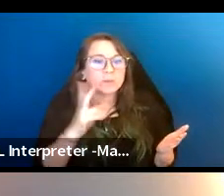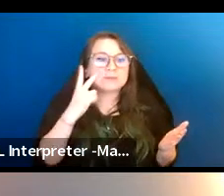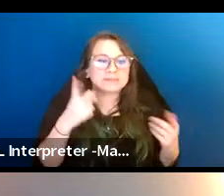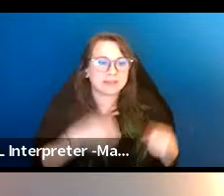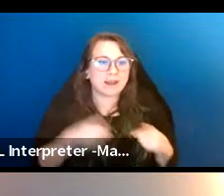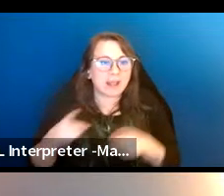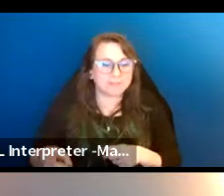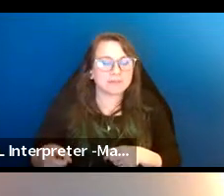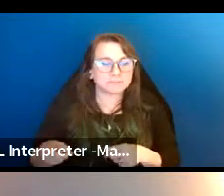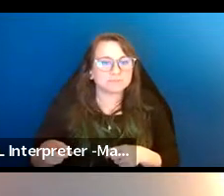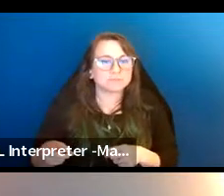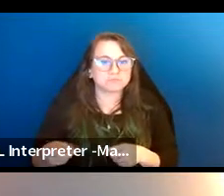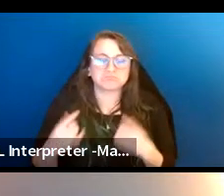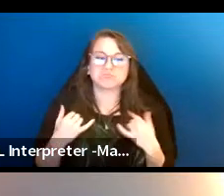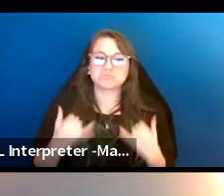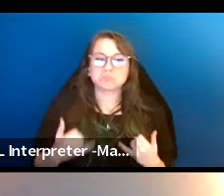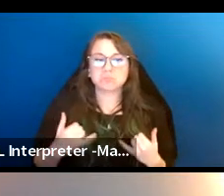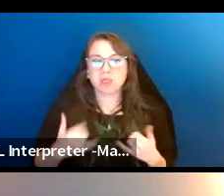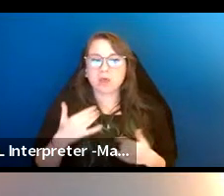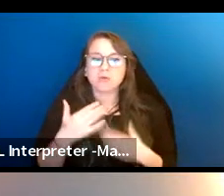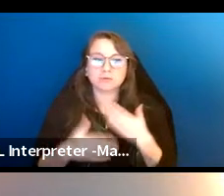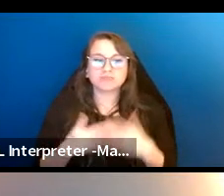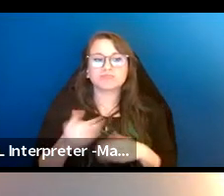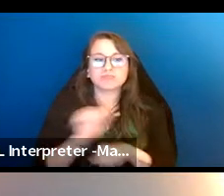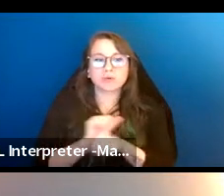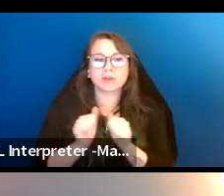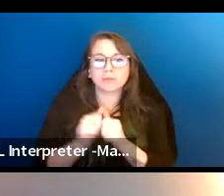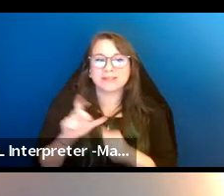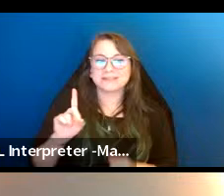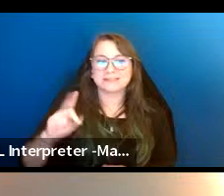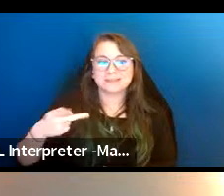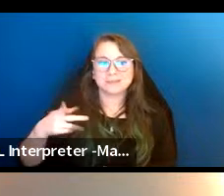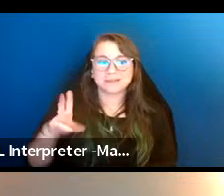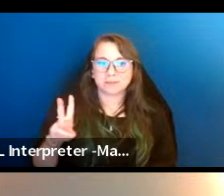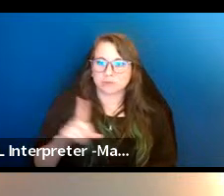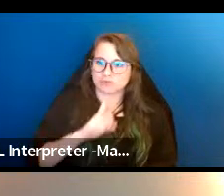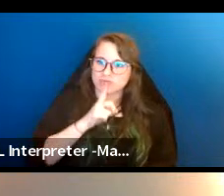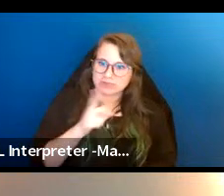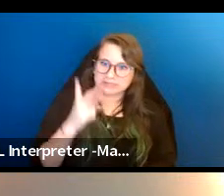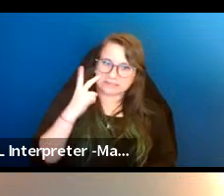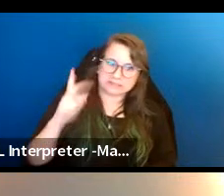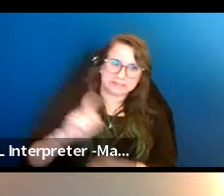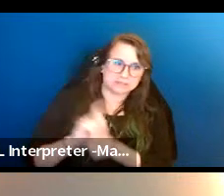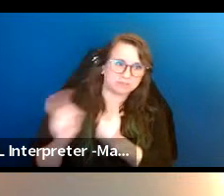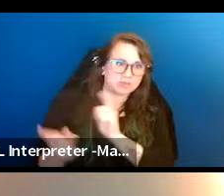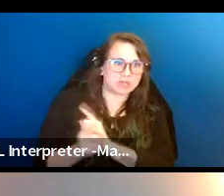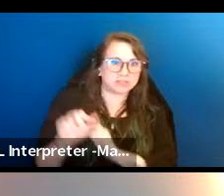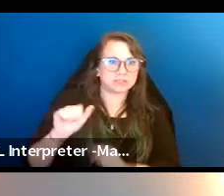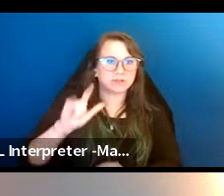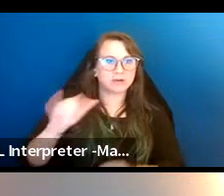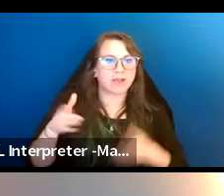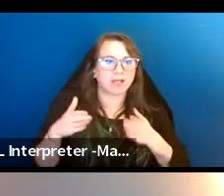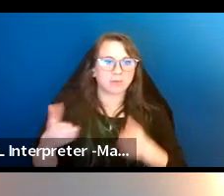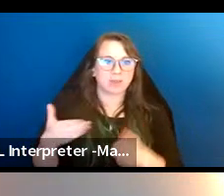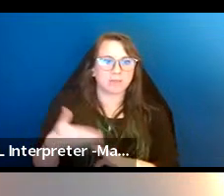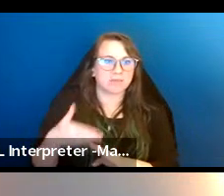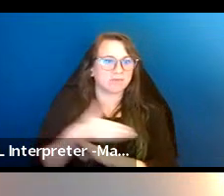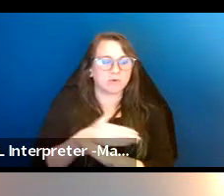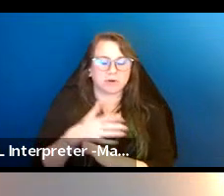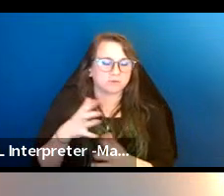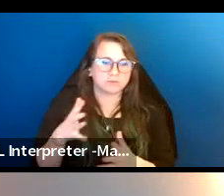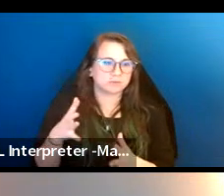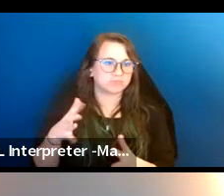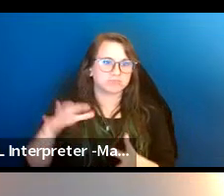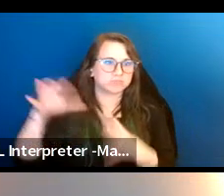us. And so now we are working with DPW to really, really see some changes in our alleyways before that gets out of hand and before the